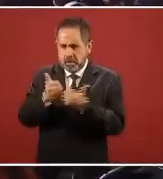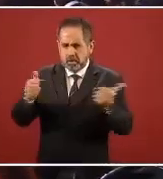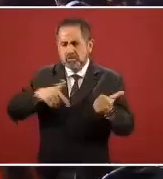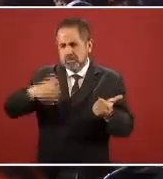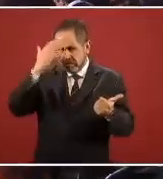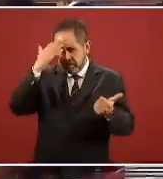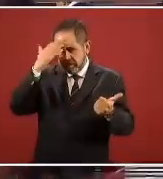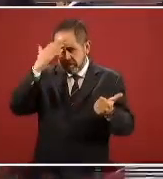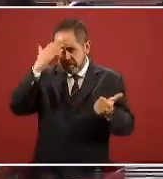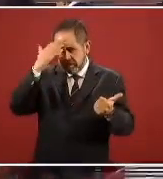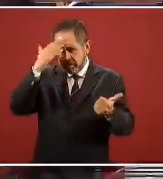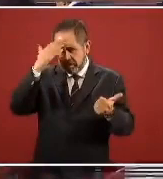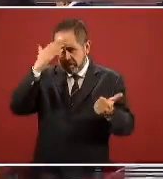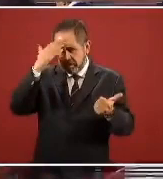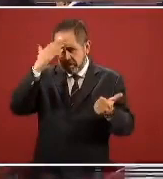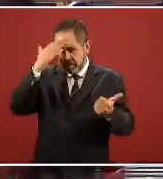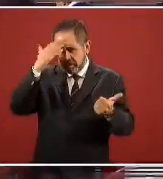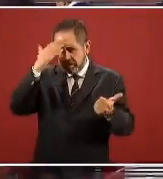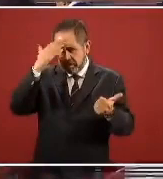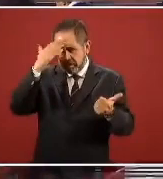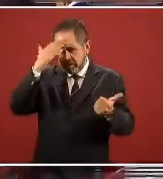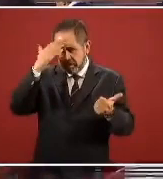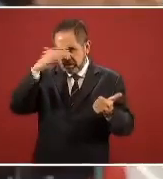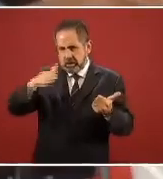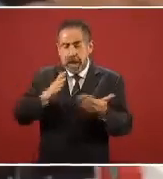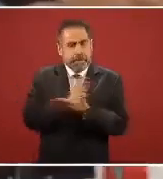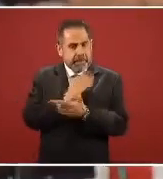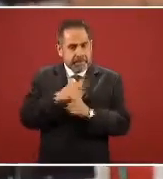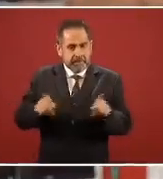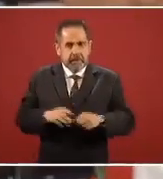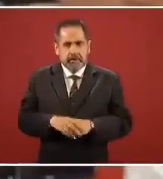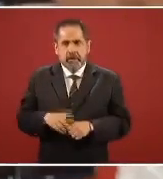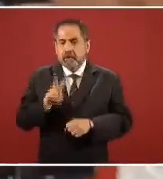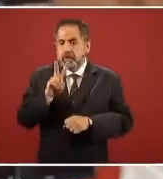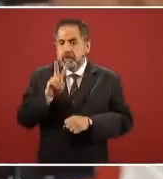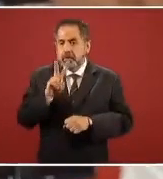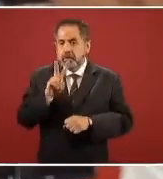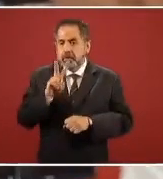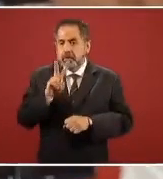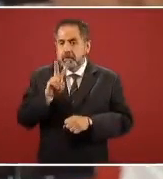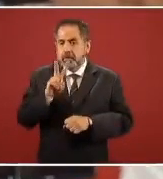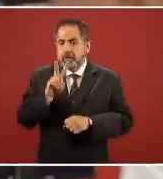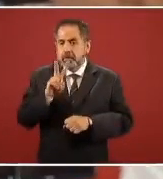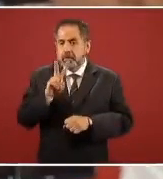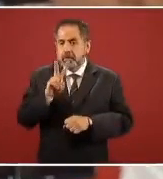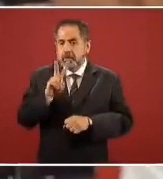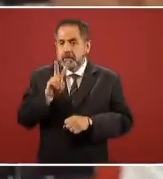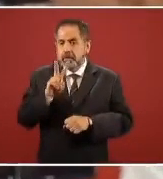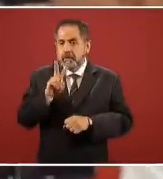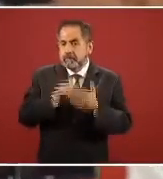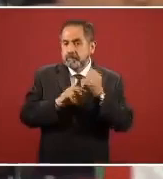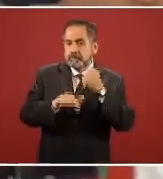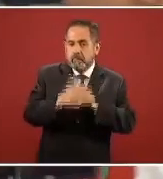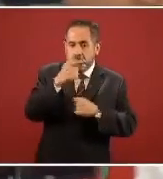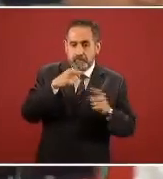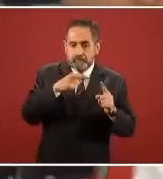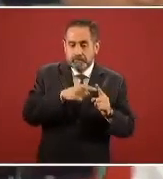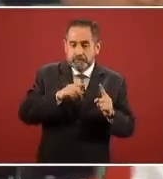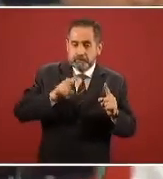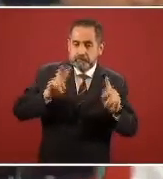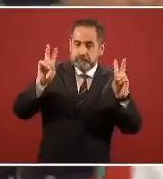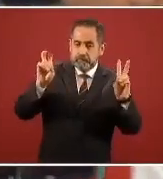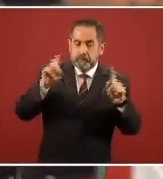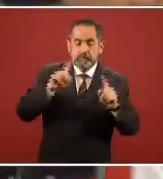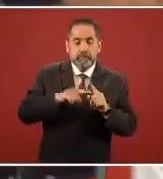ya conocido. And add to what is already known. En el 2012, In the year 2012, supuestamente